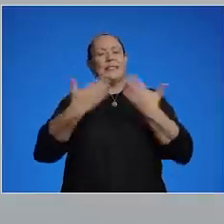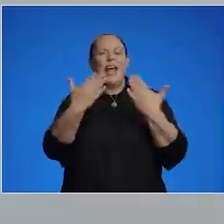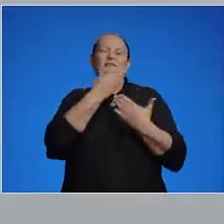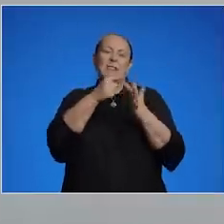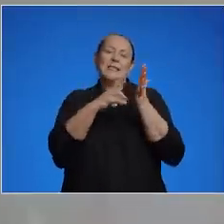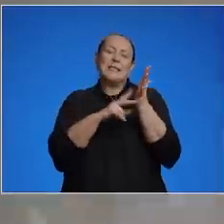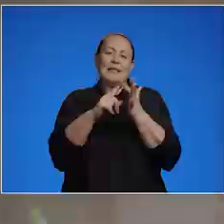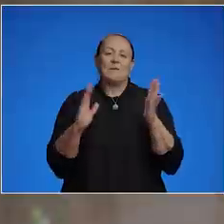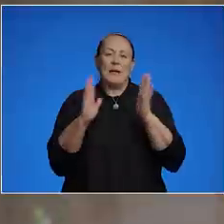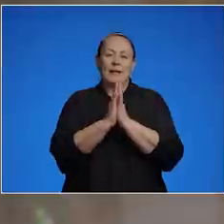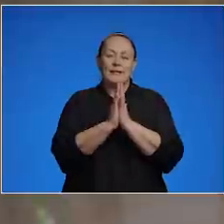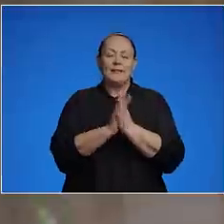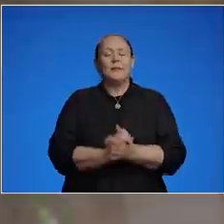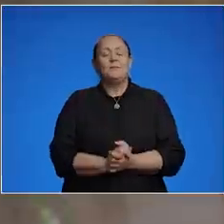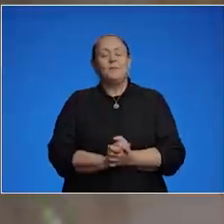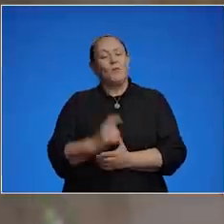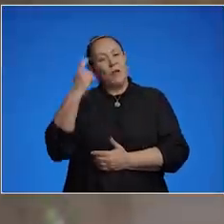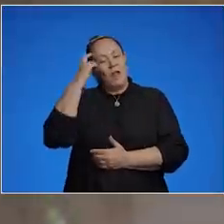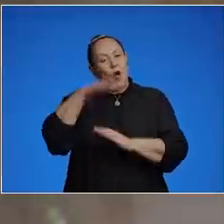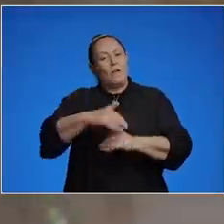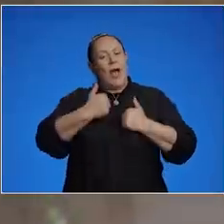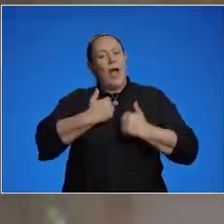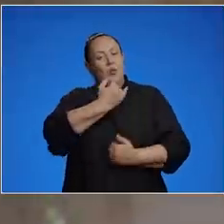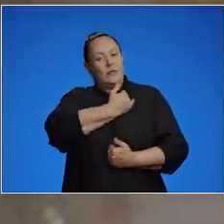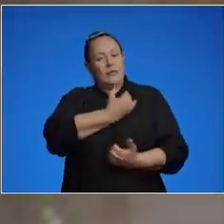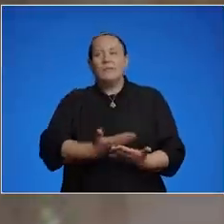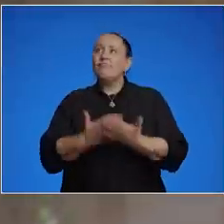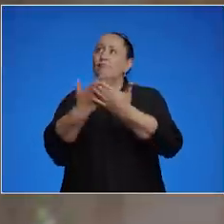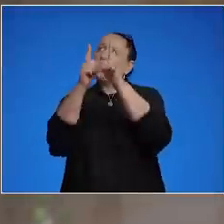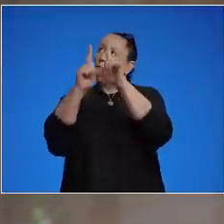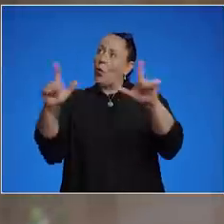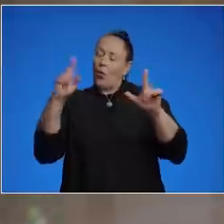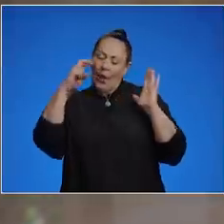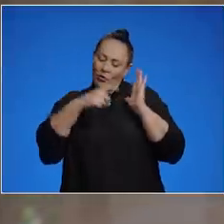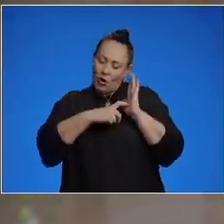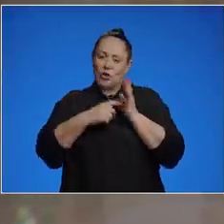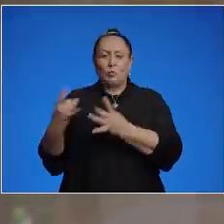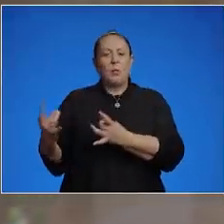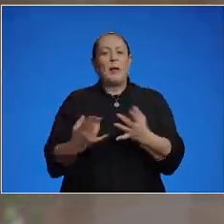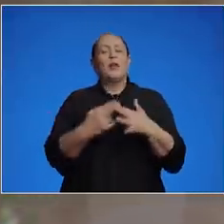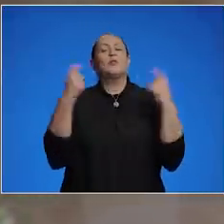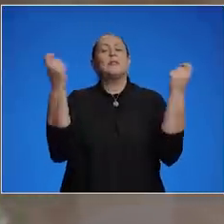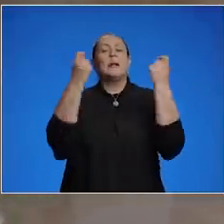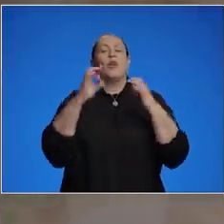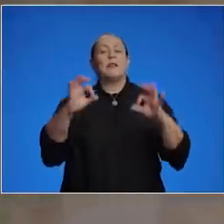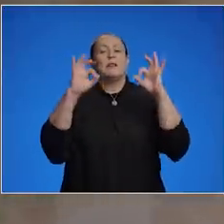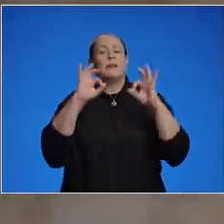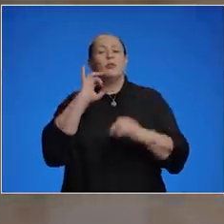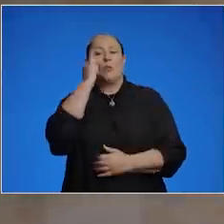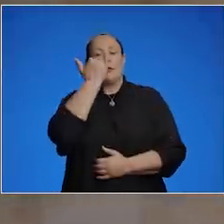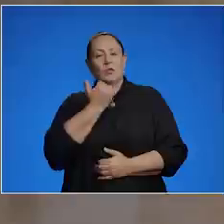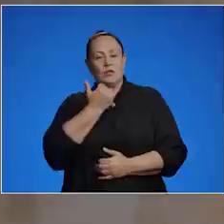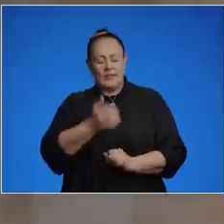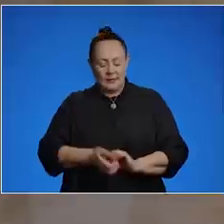Christmas Eve. Conscious of our sins before the Lord, let us now acknowledge them and so prepare ourselves to celebrate the